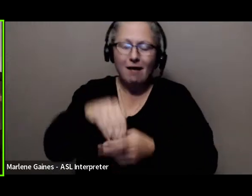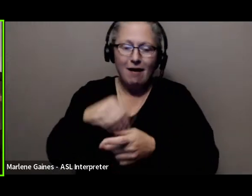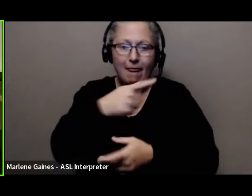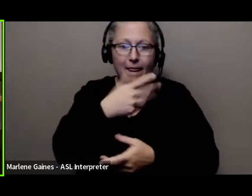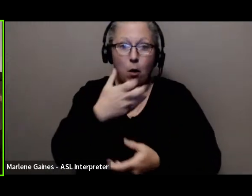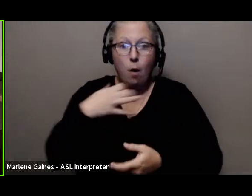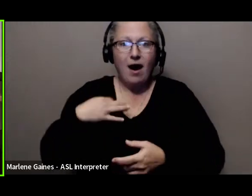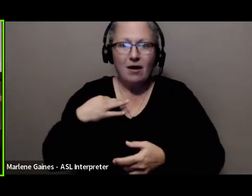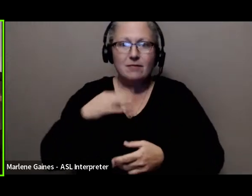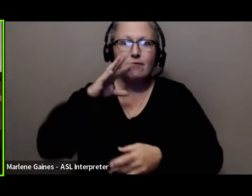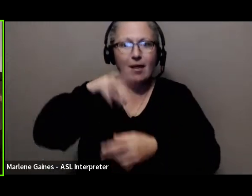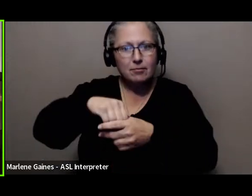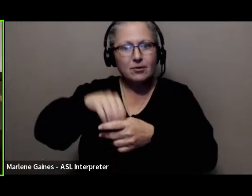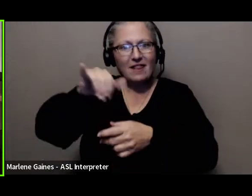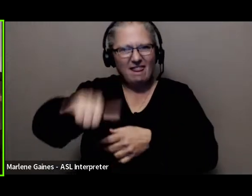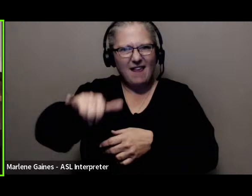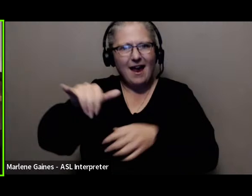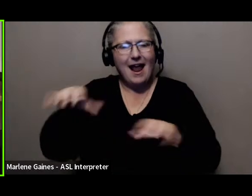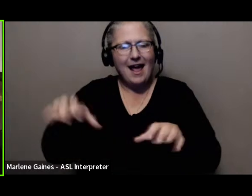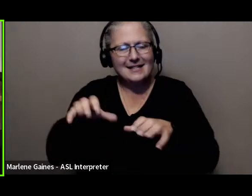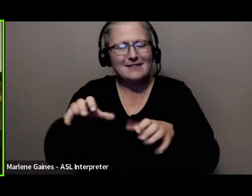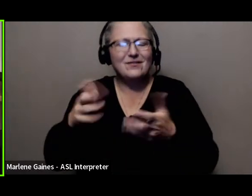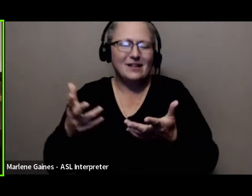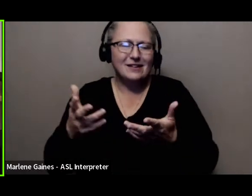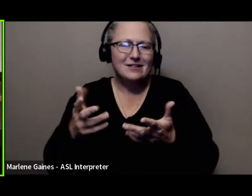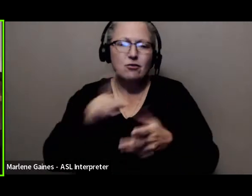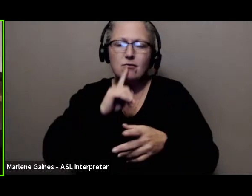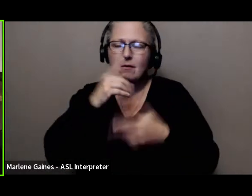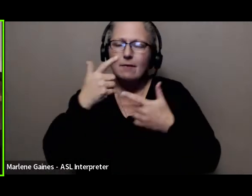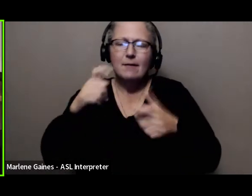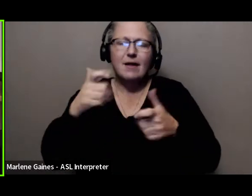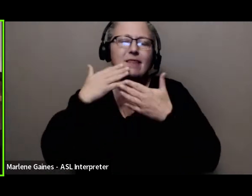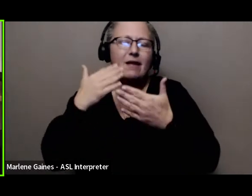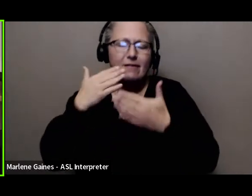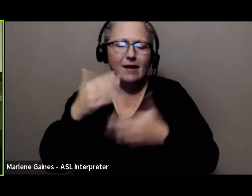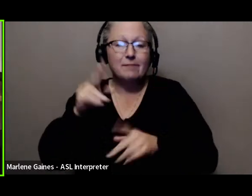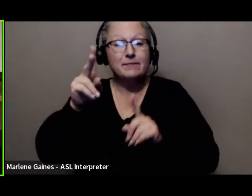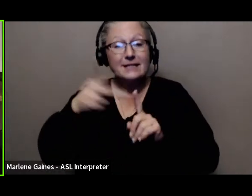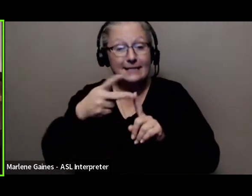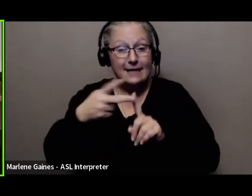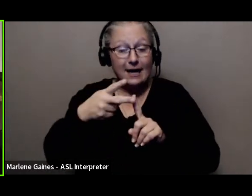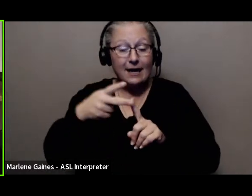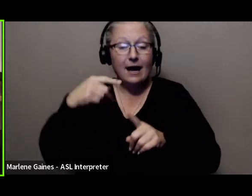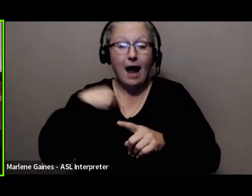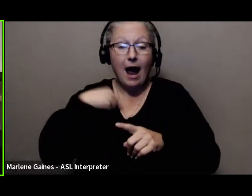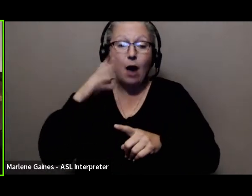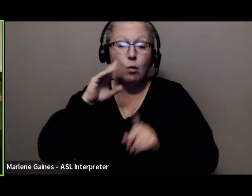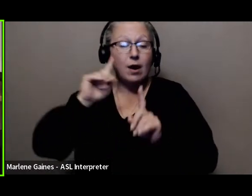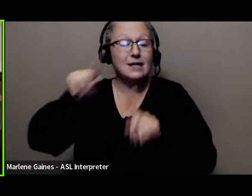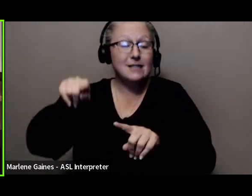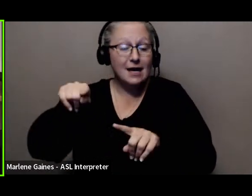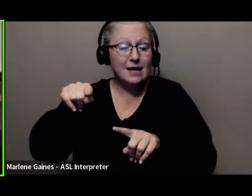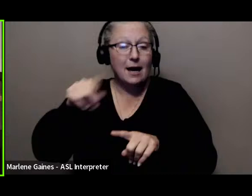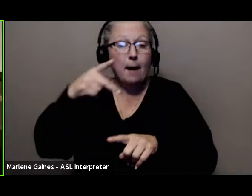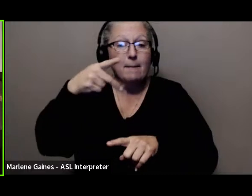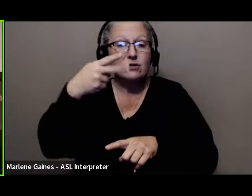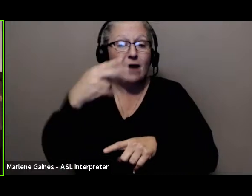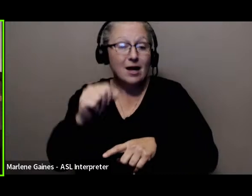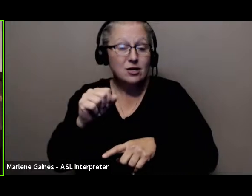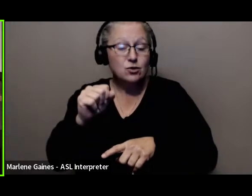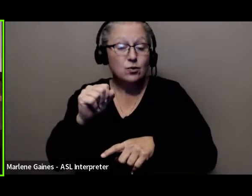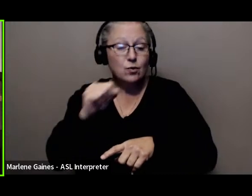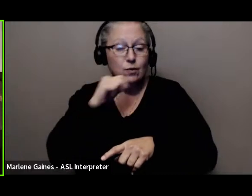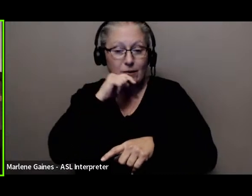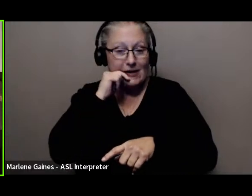and to participate in this activity. So just big thanks. And then secondly, I'll be attending Peninsula High